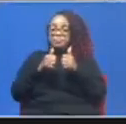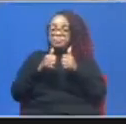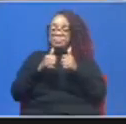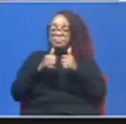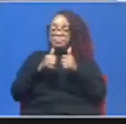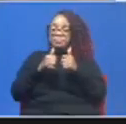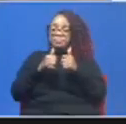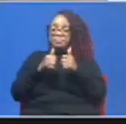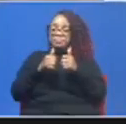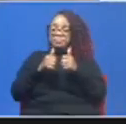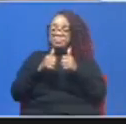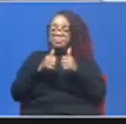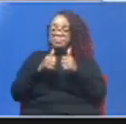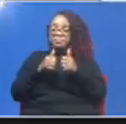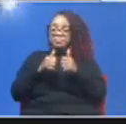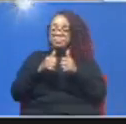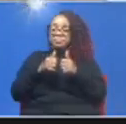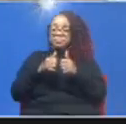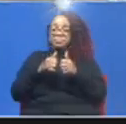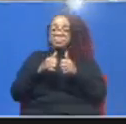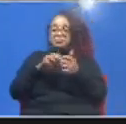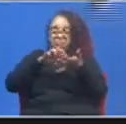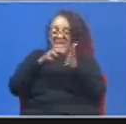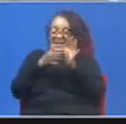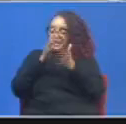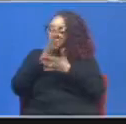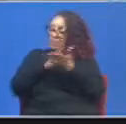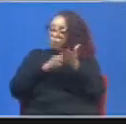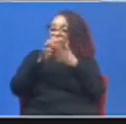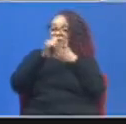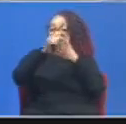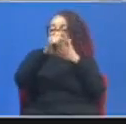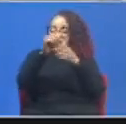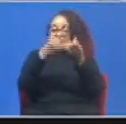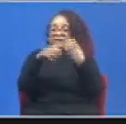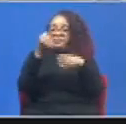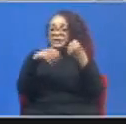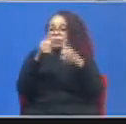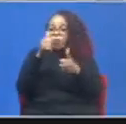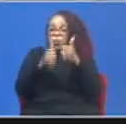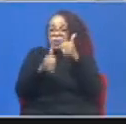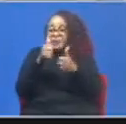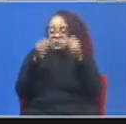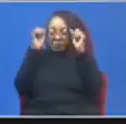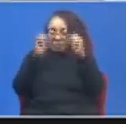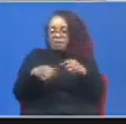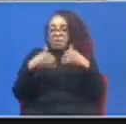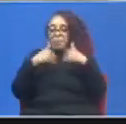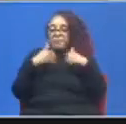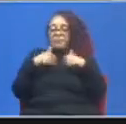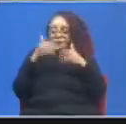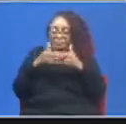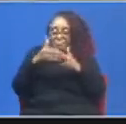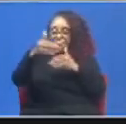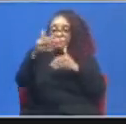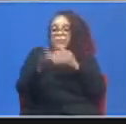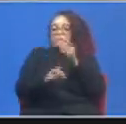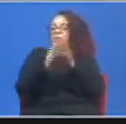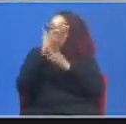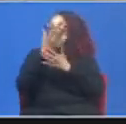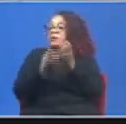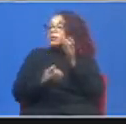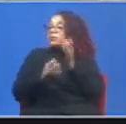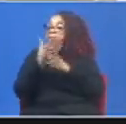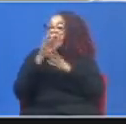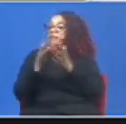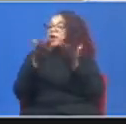tourism and MICE as some of the lead activities that can lead to generic development and growth of the economy. If